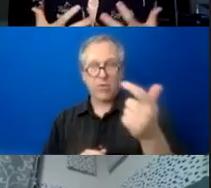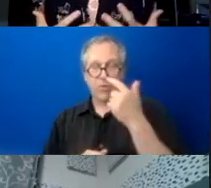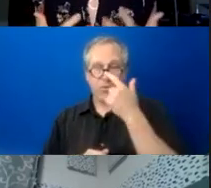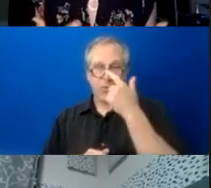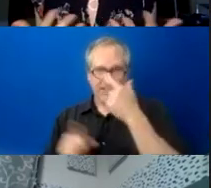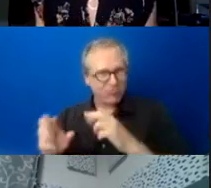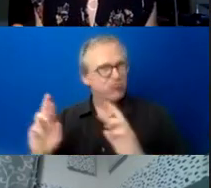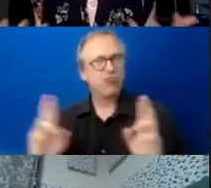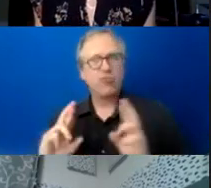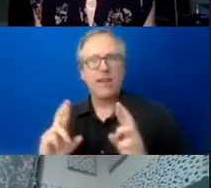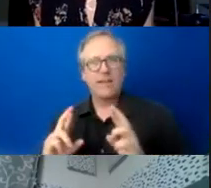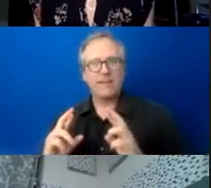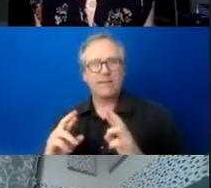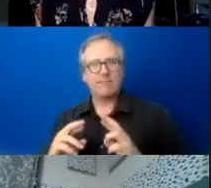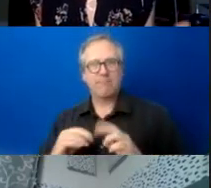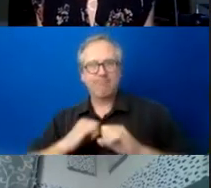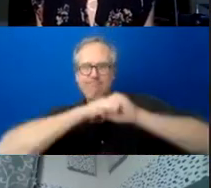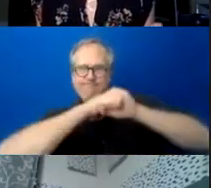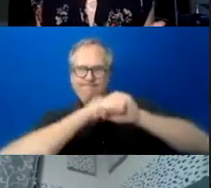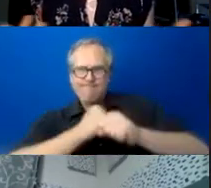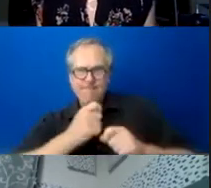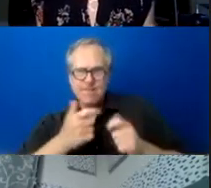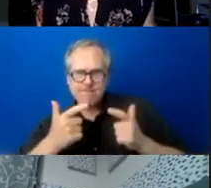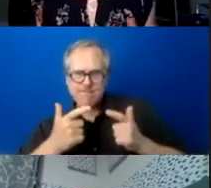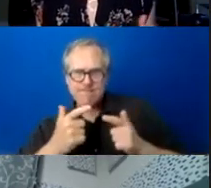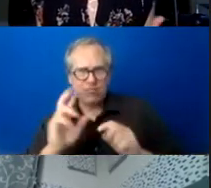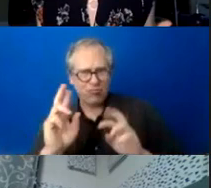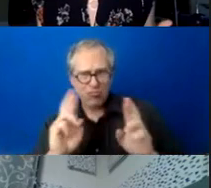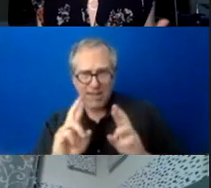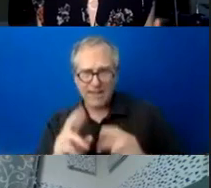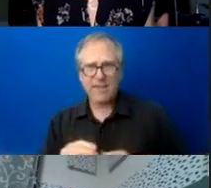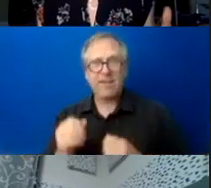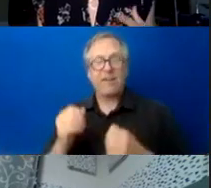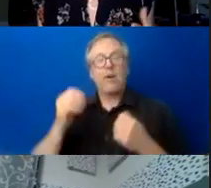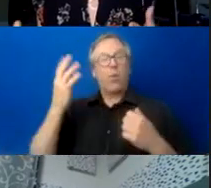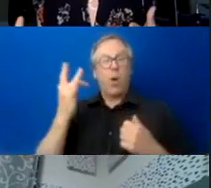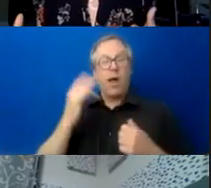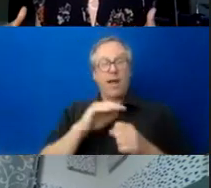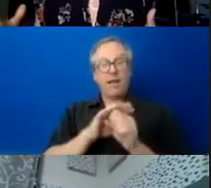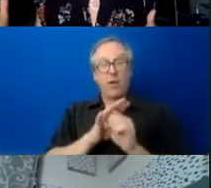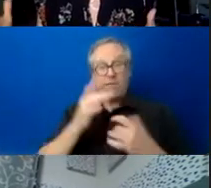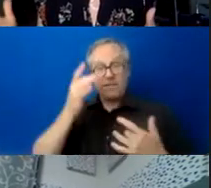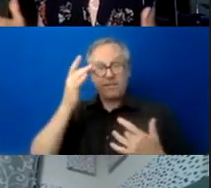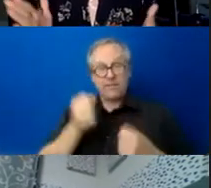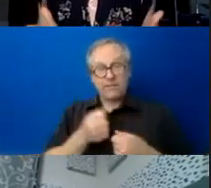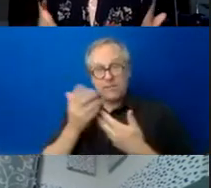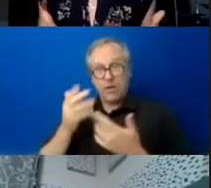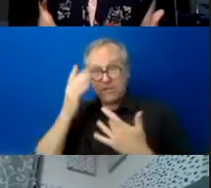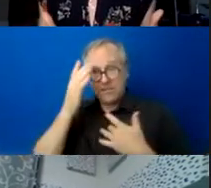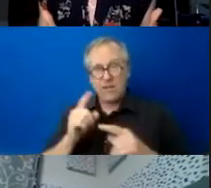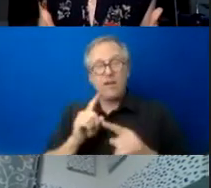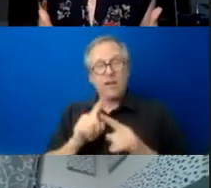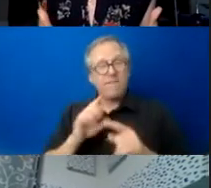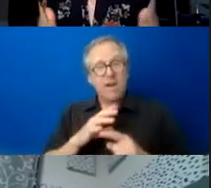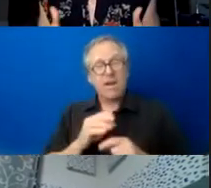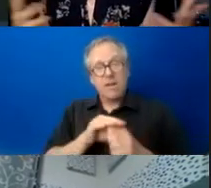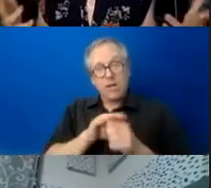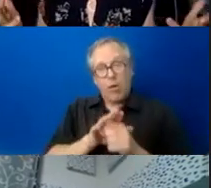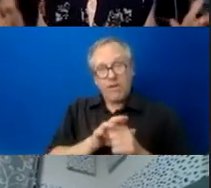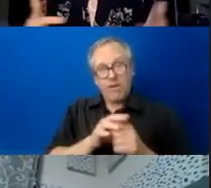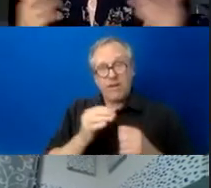what makes people really sick with COVID and other types of infections, it's the virus, but then it's like your immune system is sort of